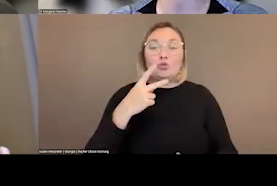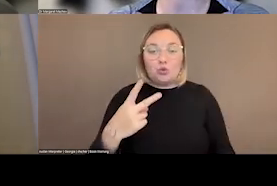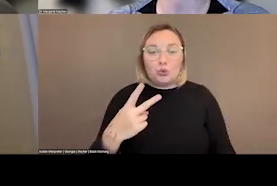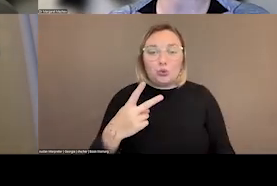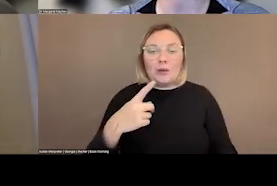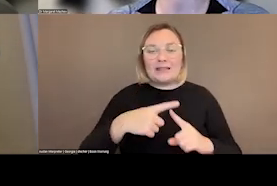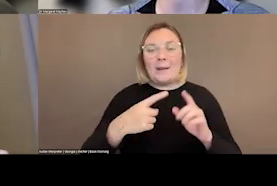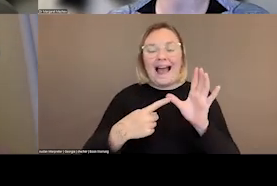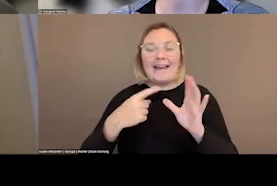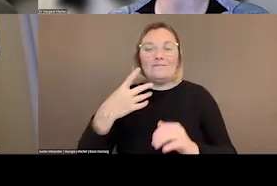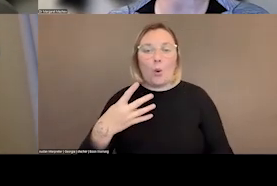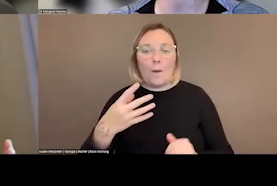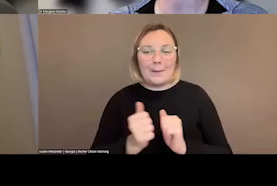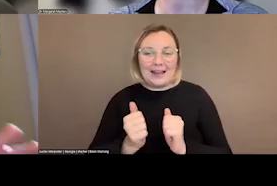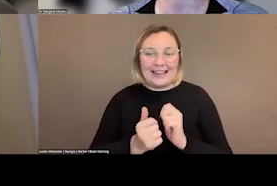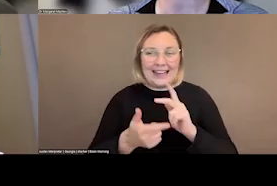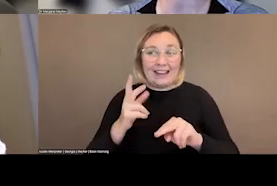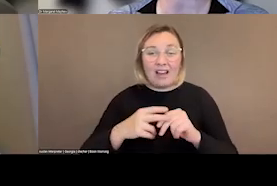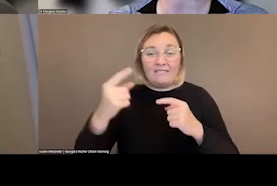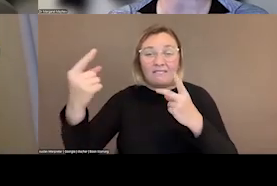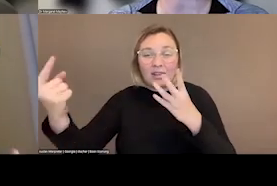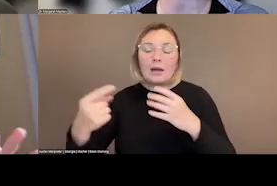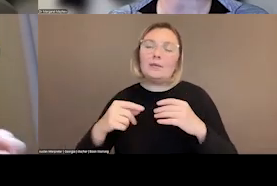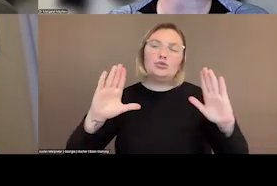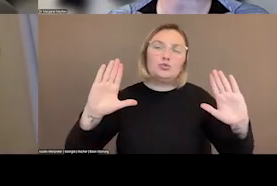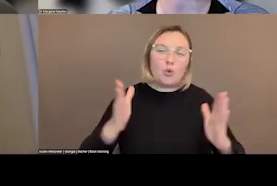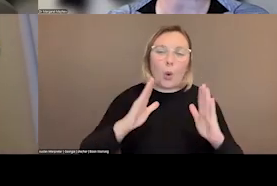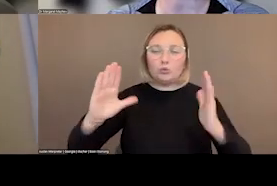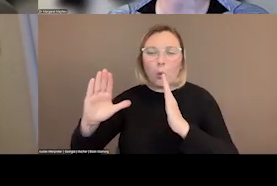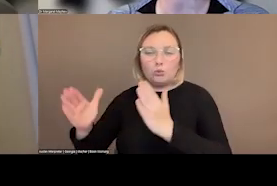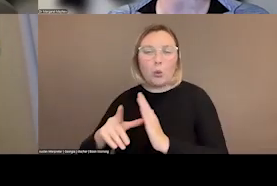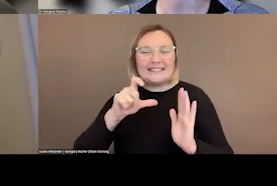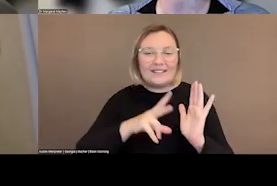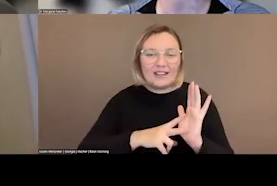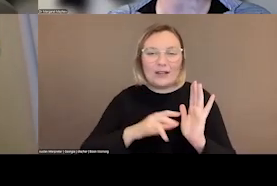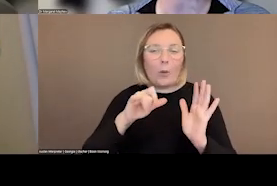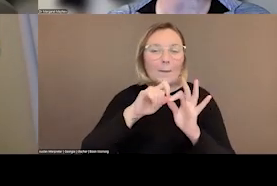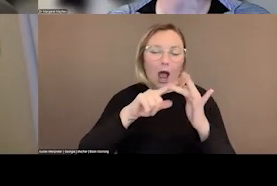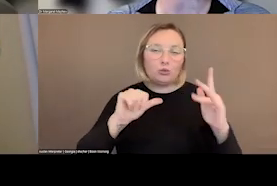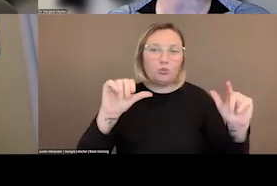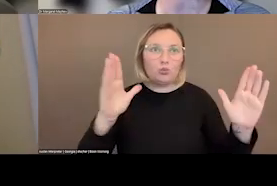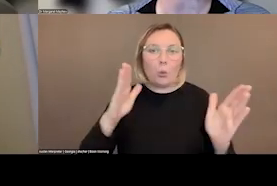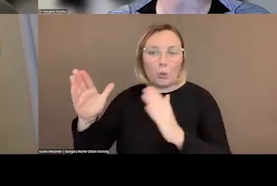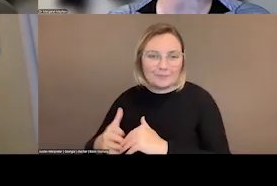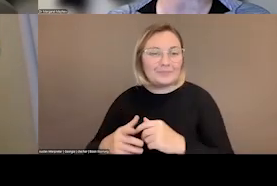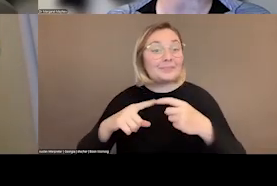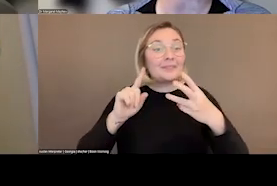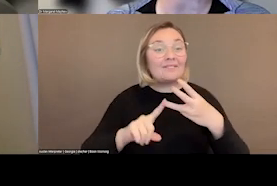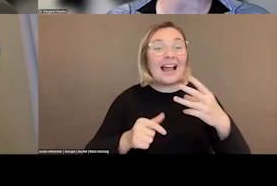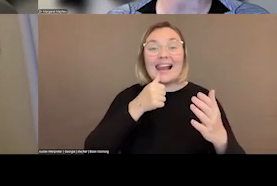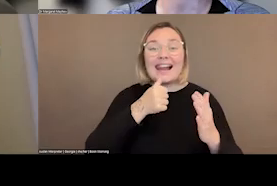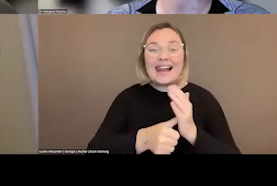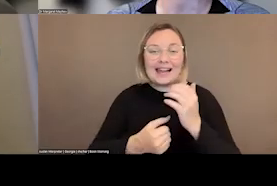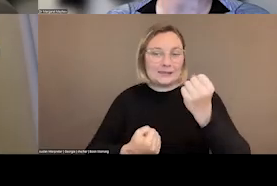probably if there's more than one, you want short CVs or bios. But there we go. And then we have letters of support,